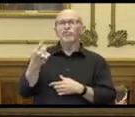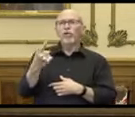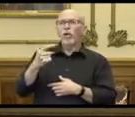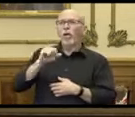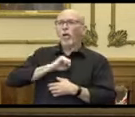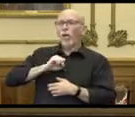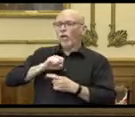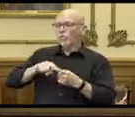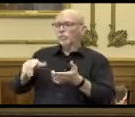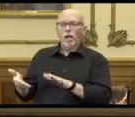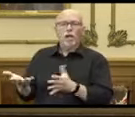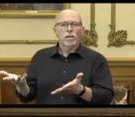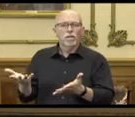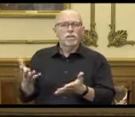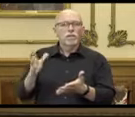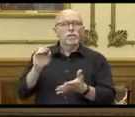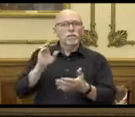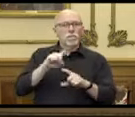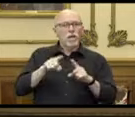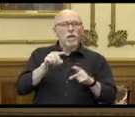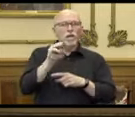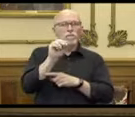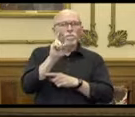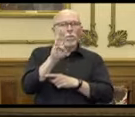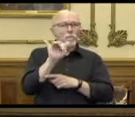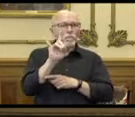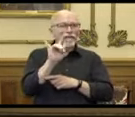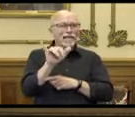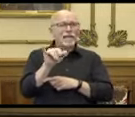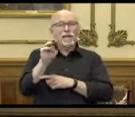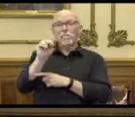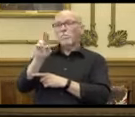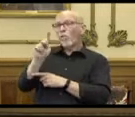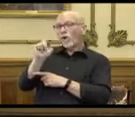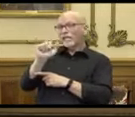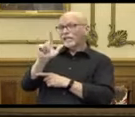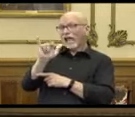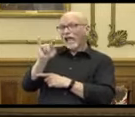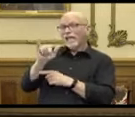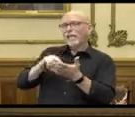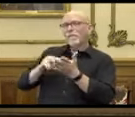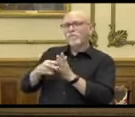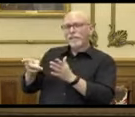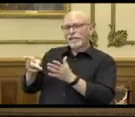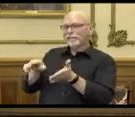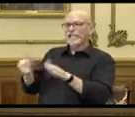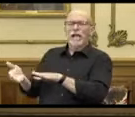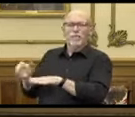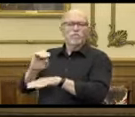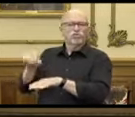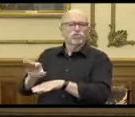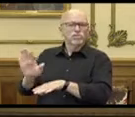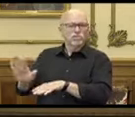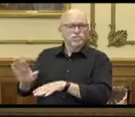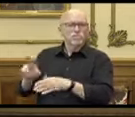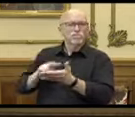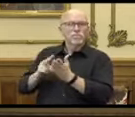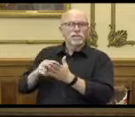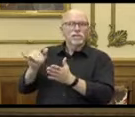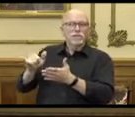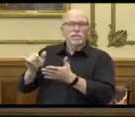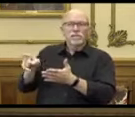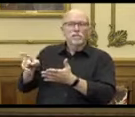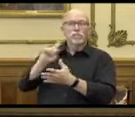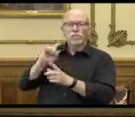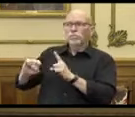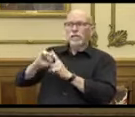we call mortality, but morbidity. Mortality is just the tip of the iceberg of a disease process. The death rate, obviously, is the part that got